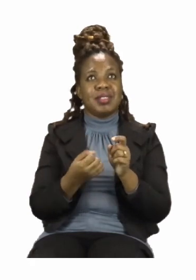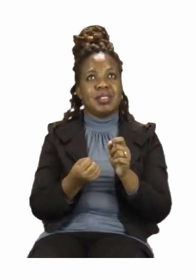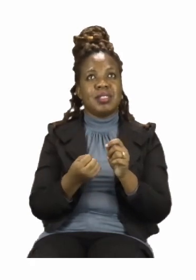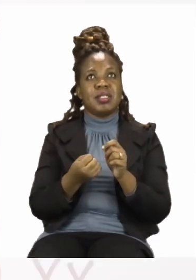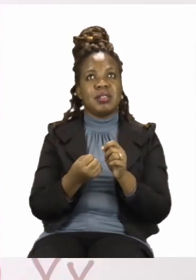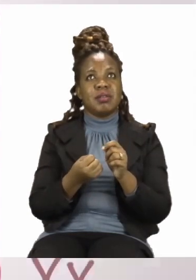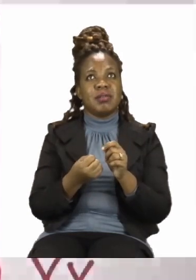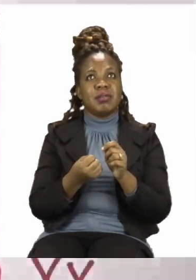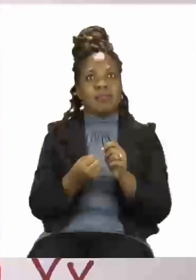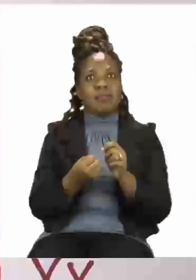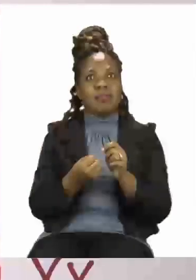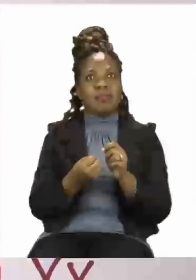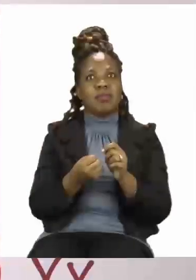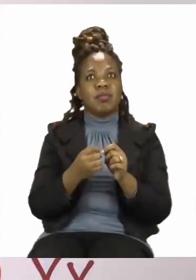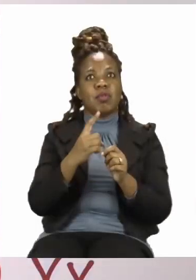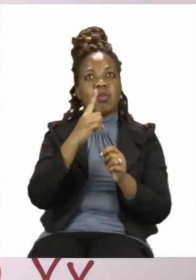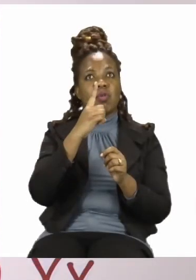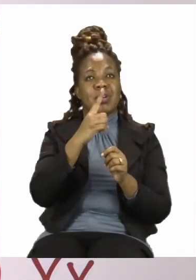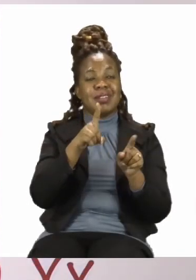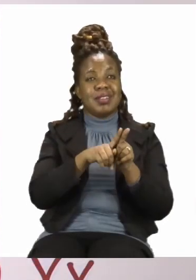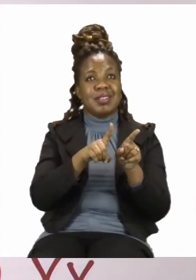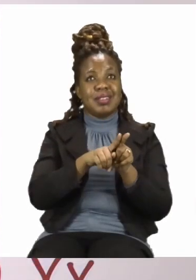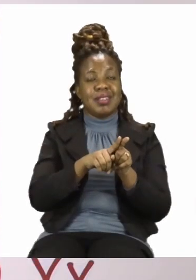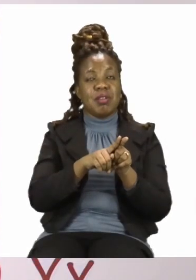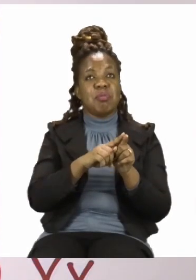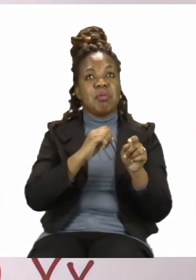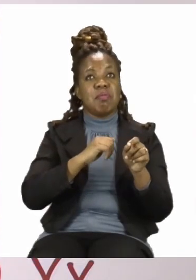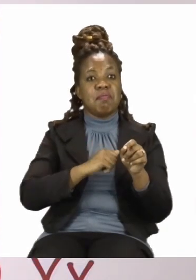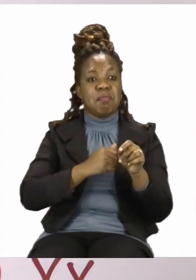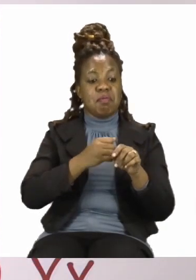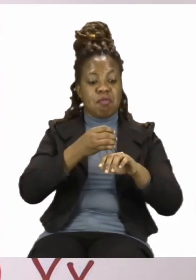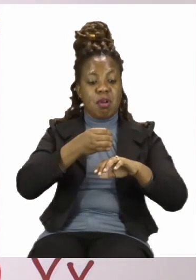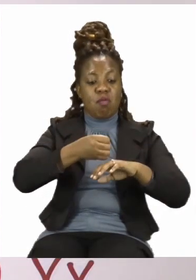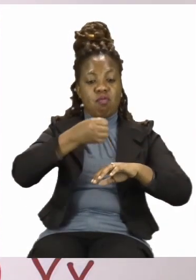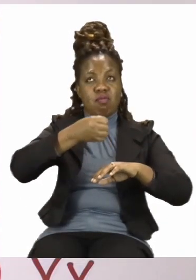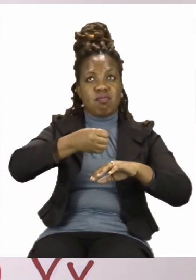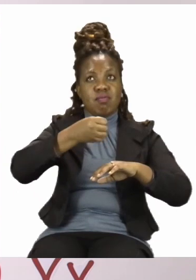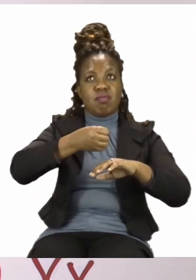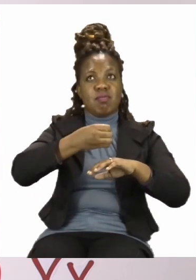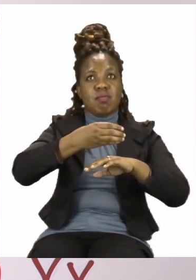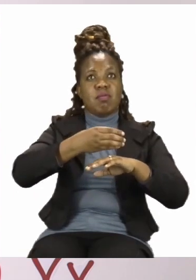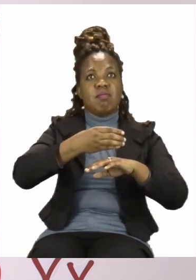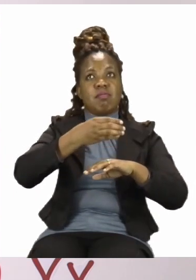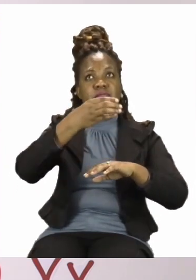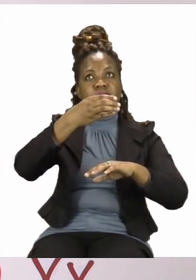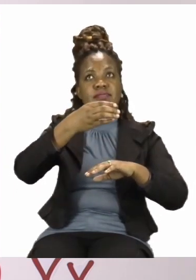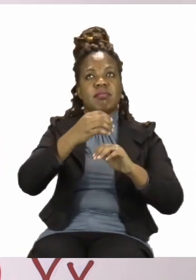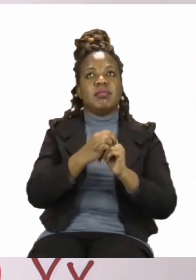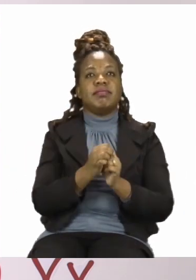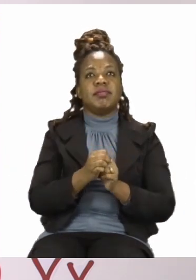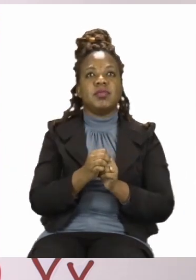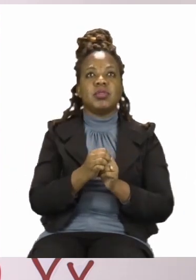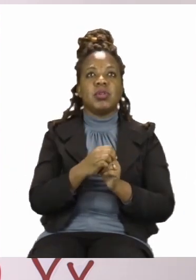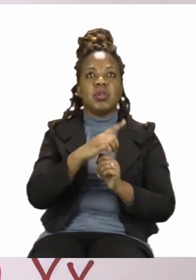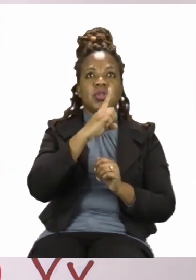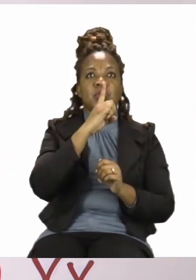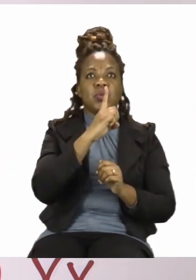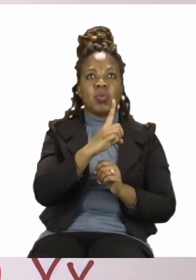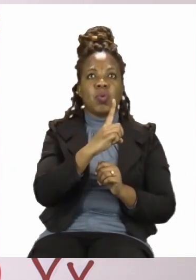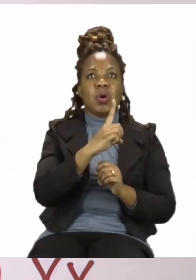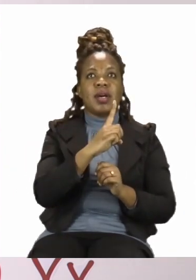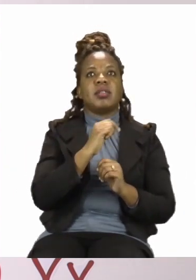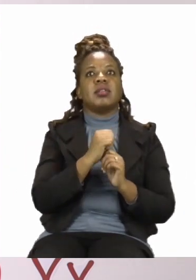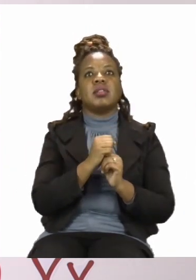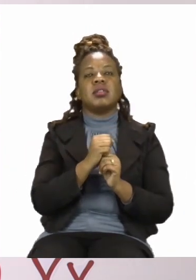I'm saying that 1 liter looks like this. Now, your job is to find out if the items in